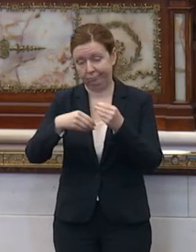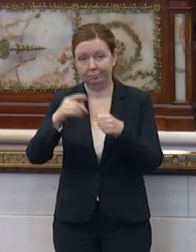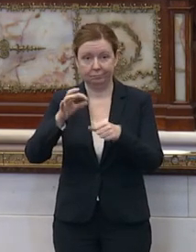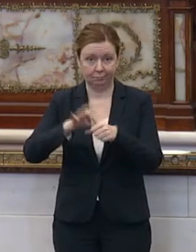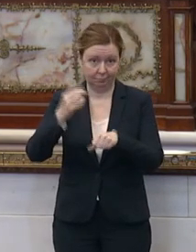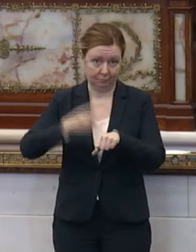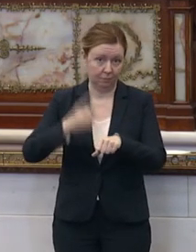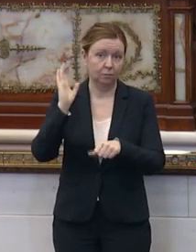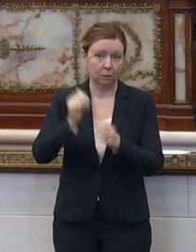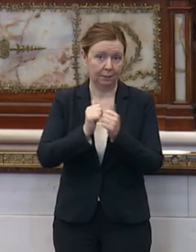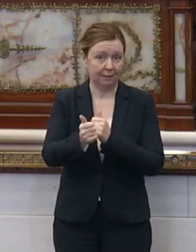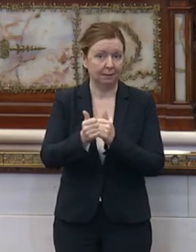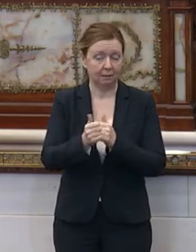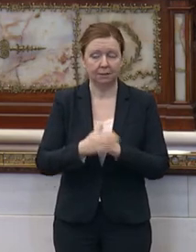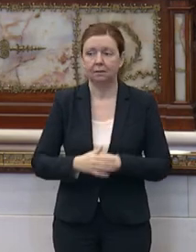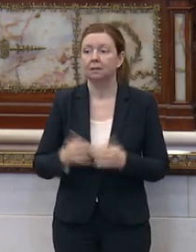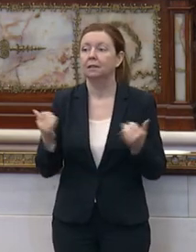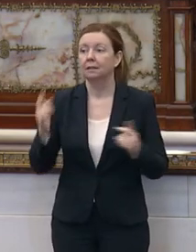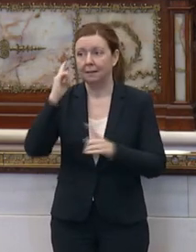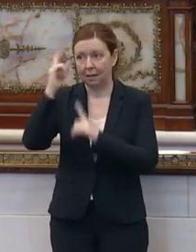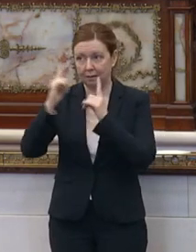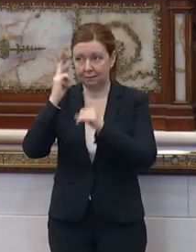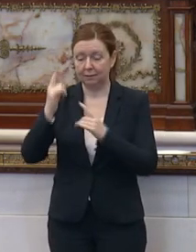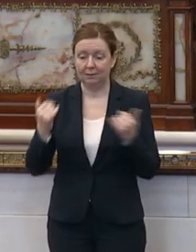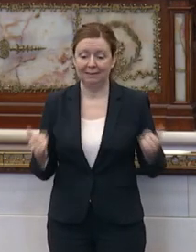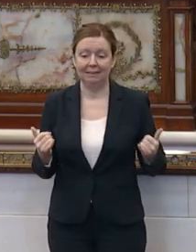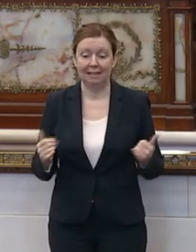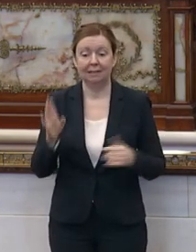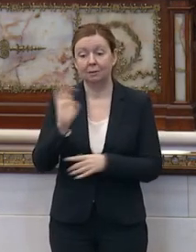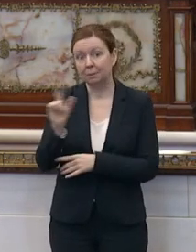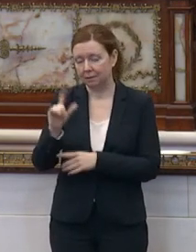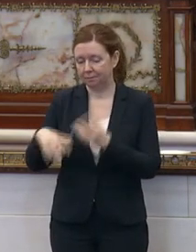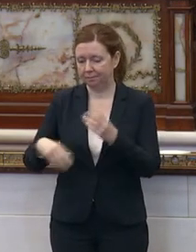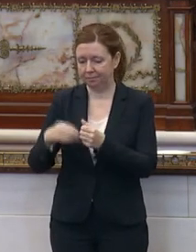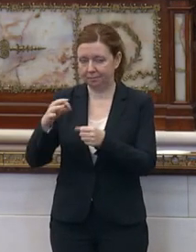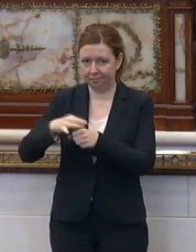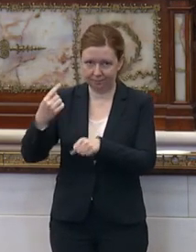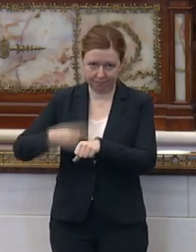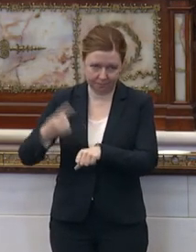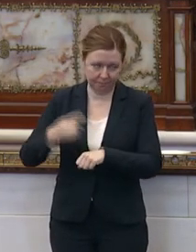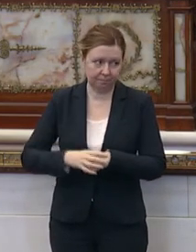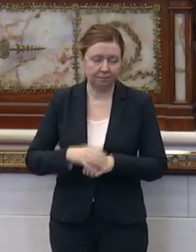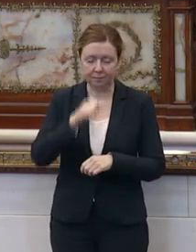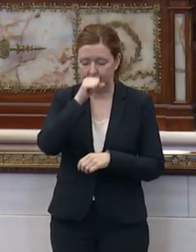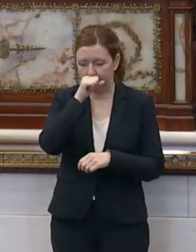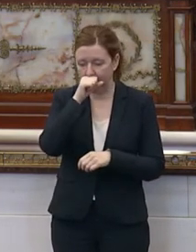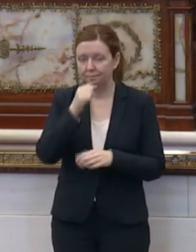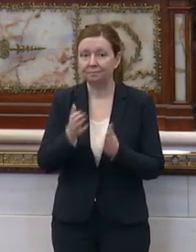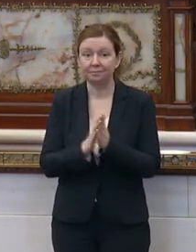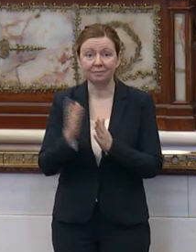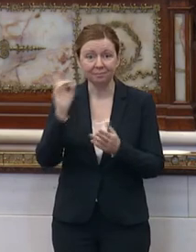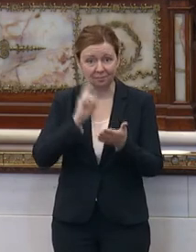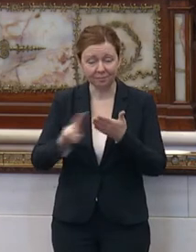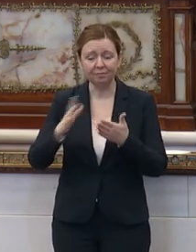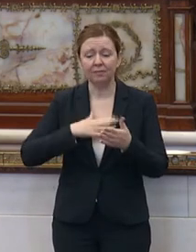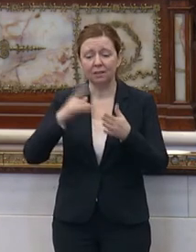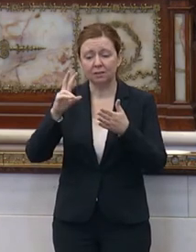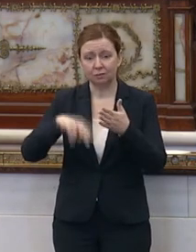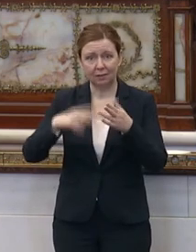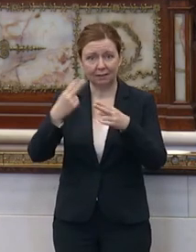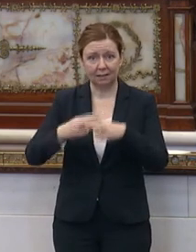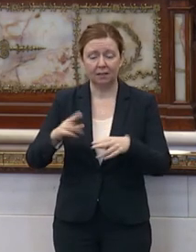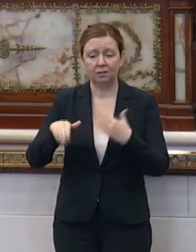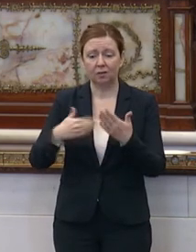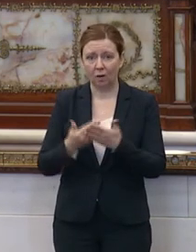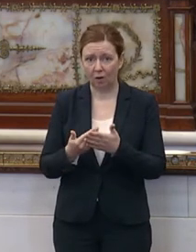agenda has been adopted. We will now consider today's bill consent agenda. I will ask the clerk to please read the titles of all